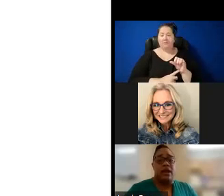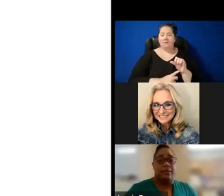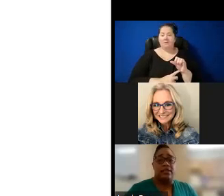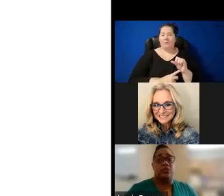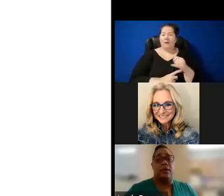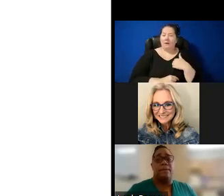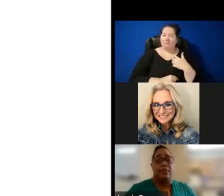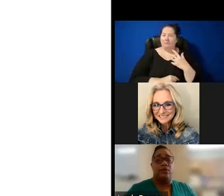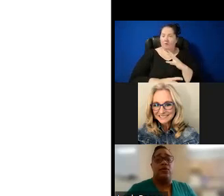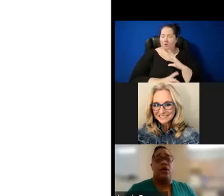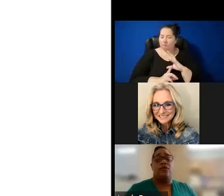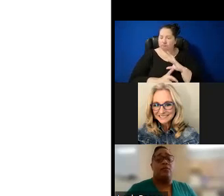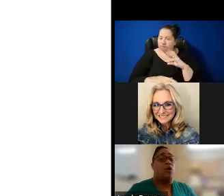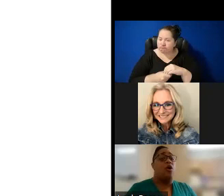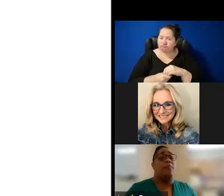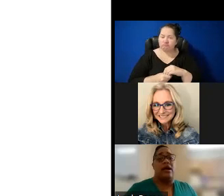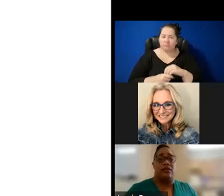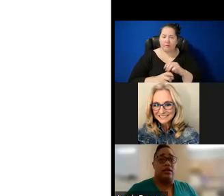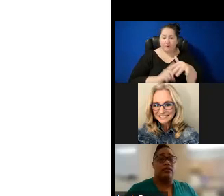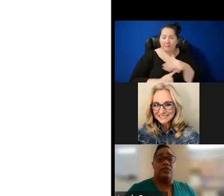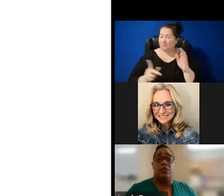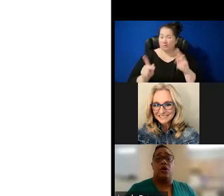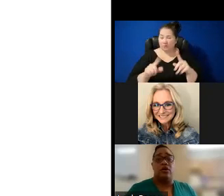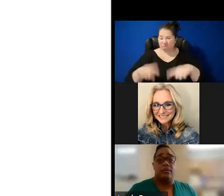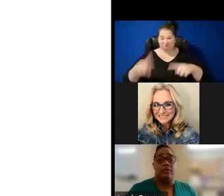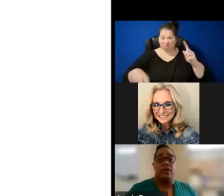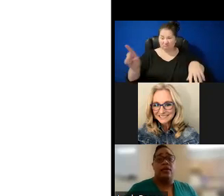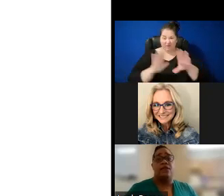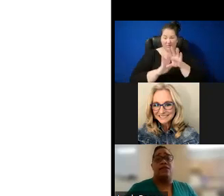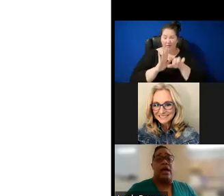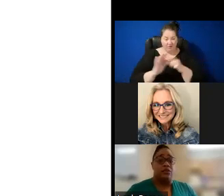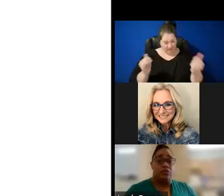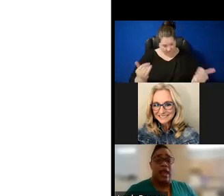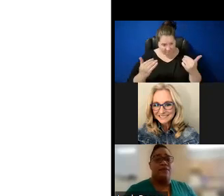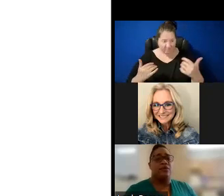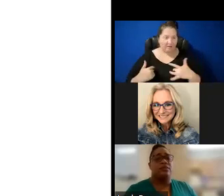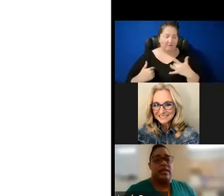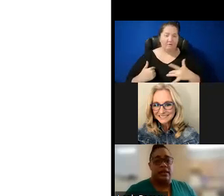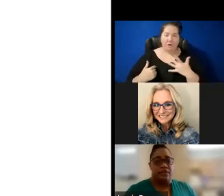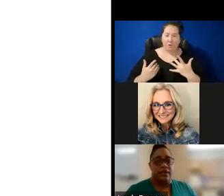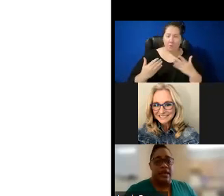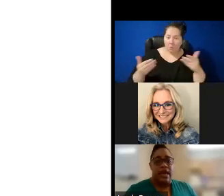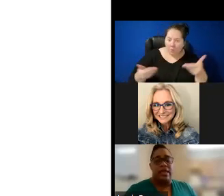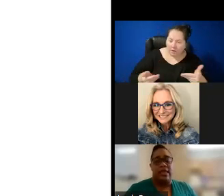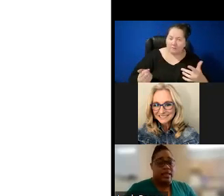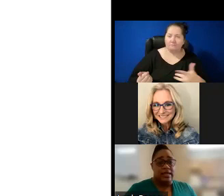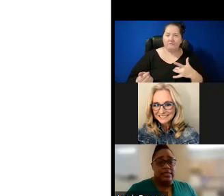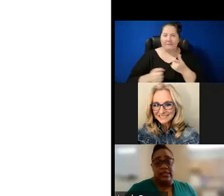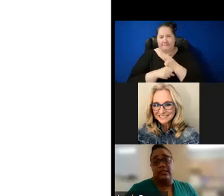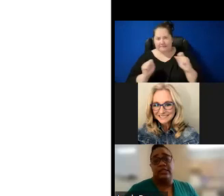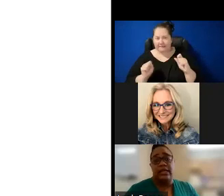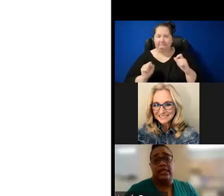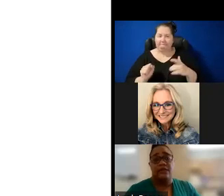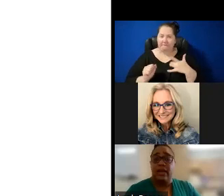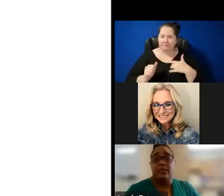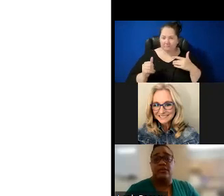inclusive environments where people from all backgrounds feel welcome, feel valued, and feel safe. And then lastly,